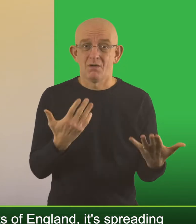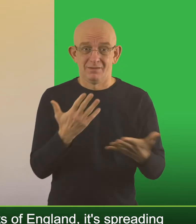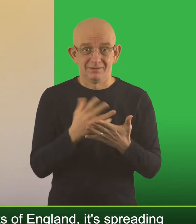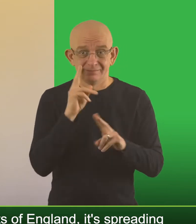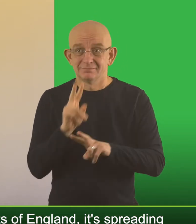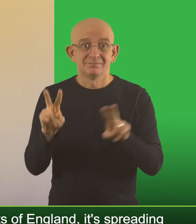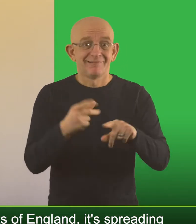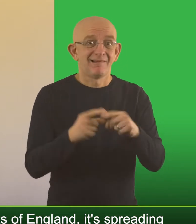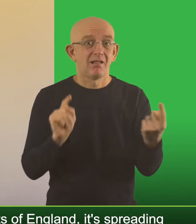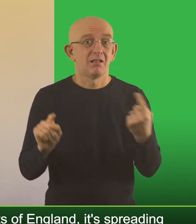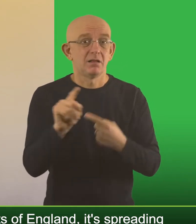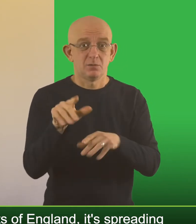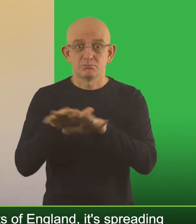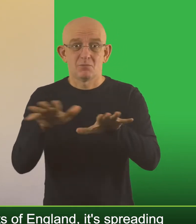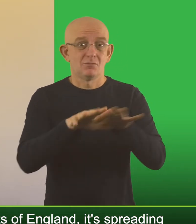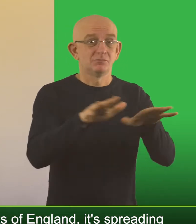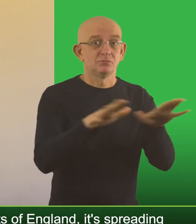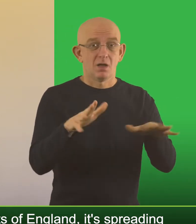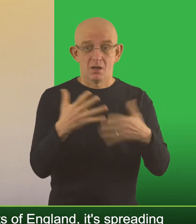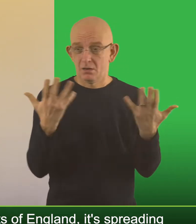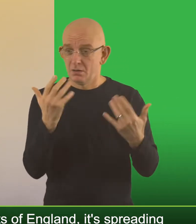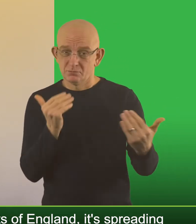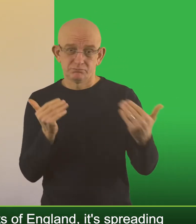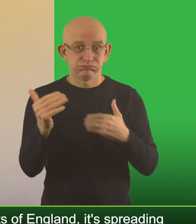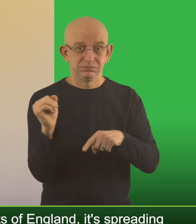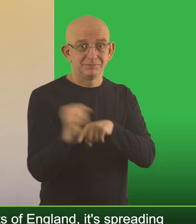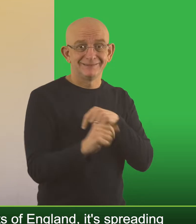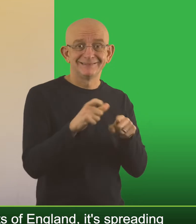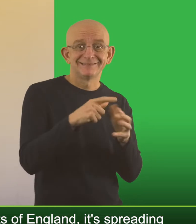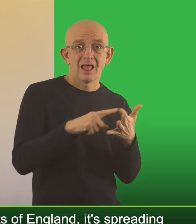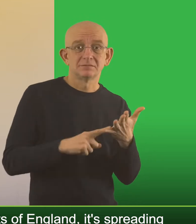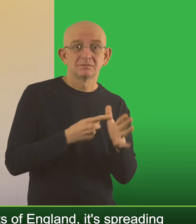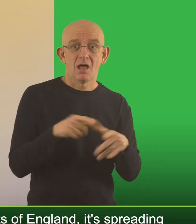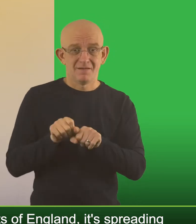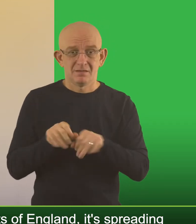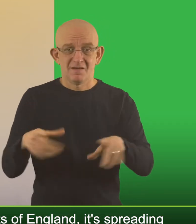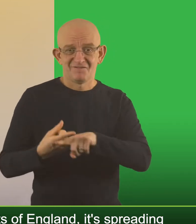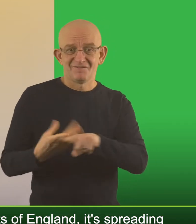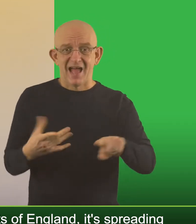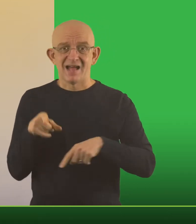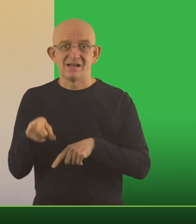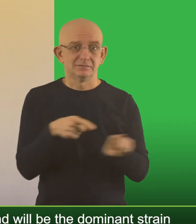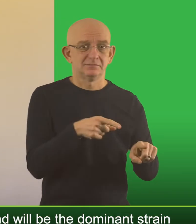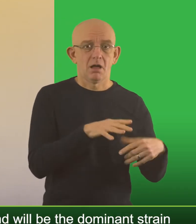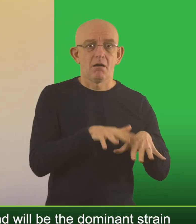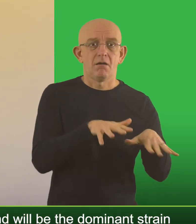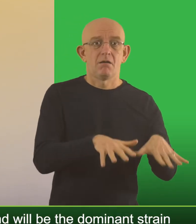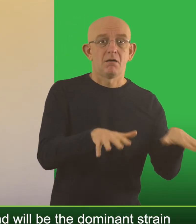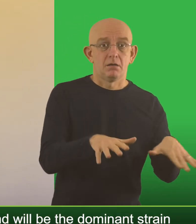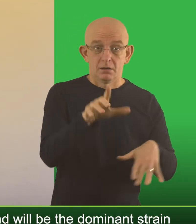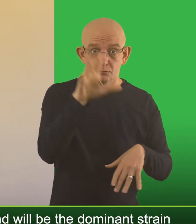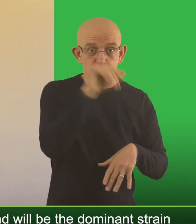some parts of England, it's spreading very, very, very quickly. Much more quickly than the Delta strain, which remember